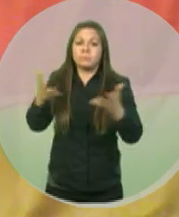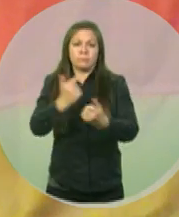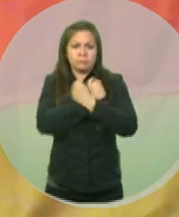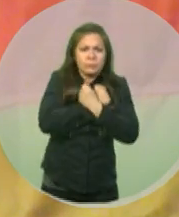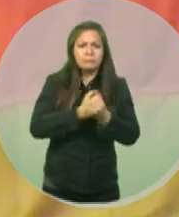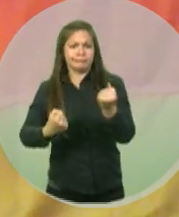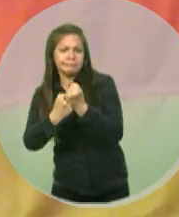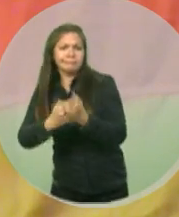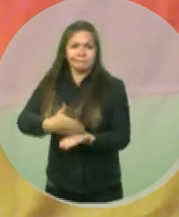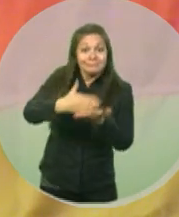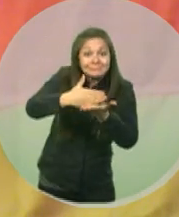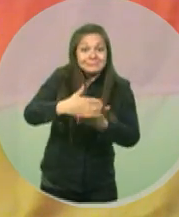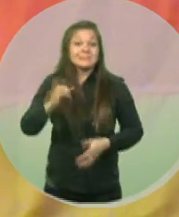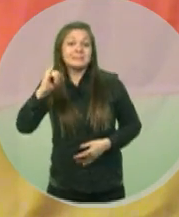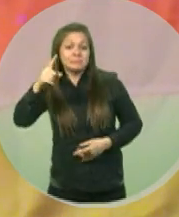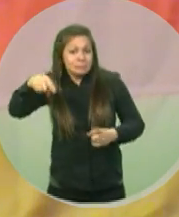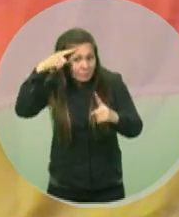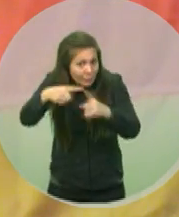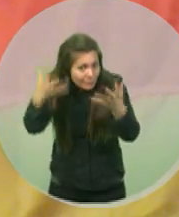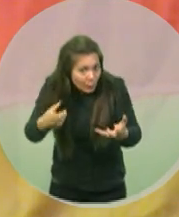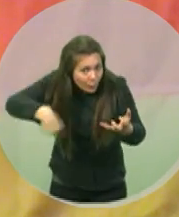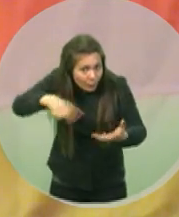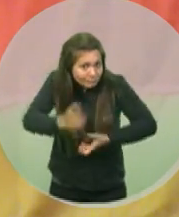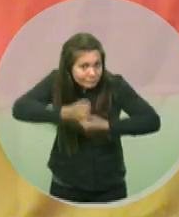support. If you're going to speak and if you're going to come out,